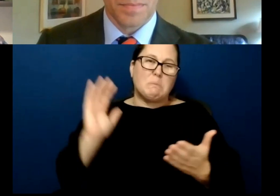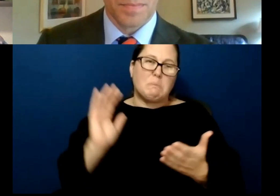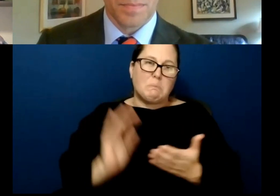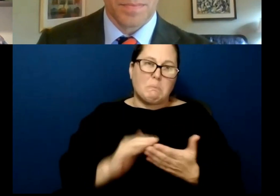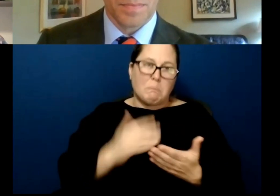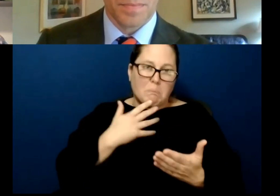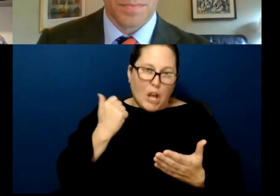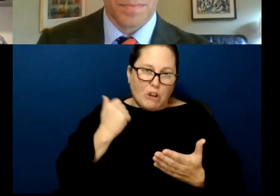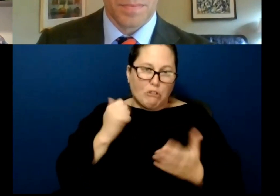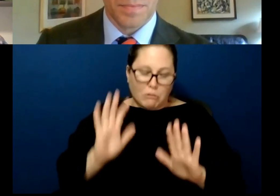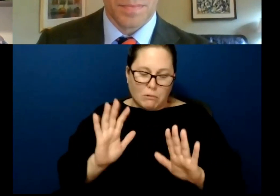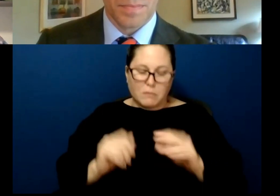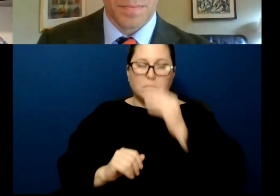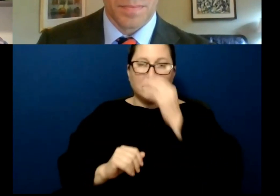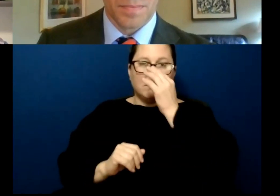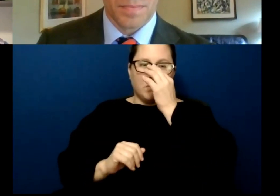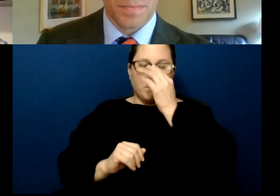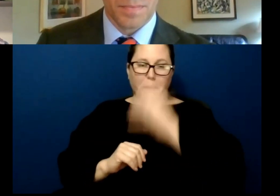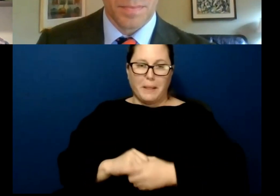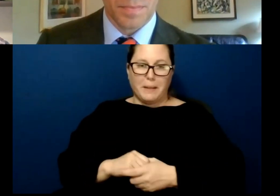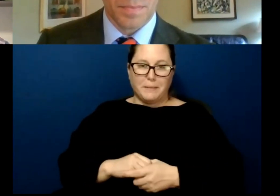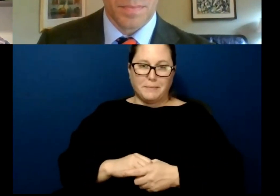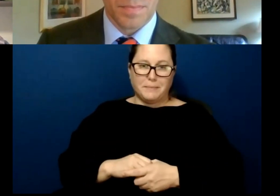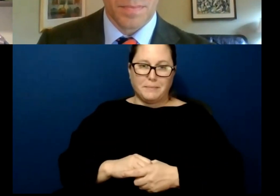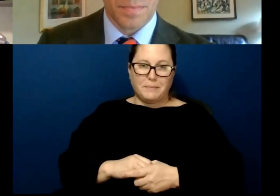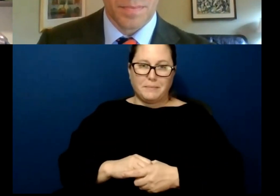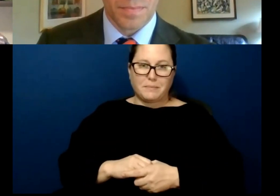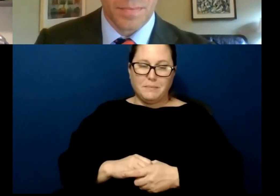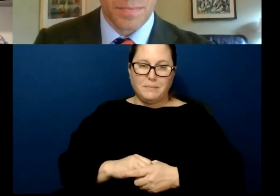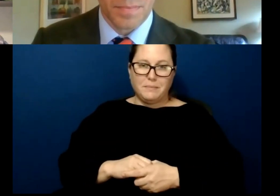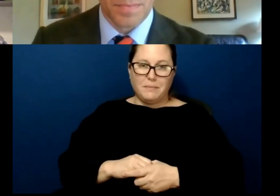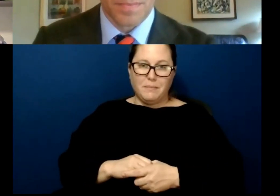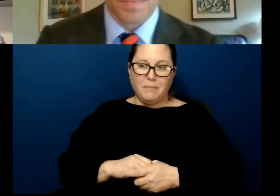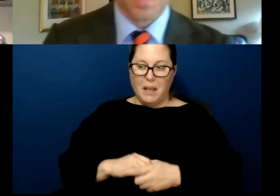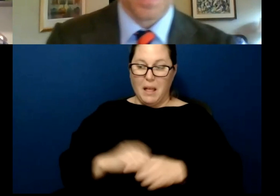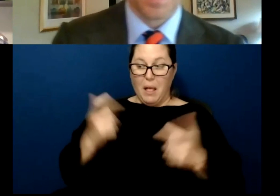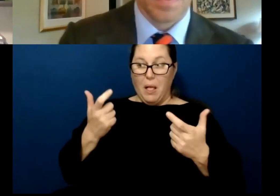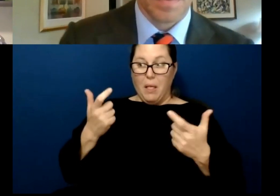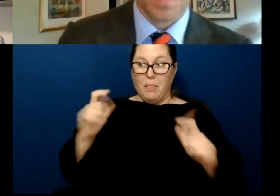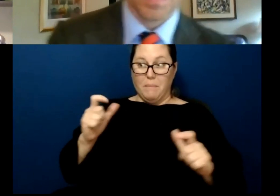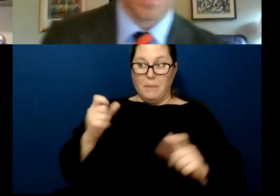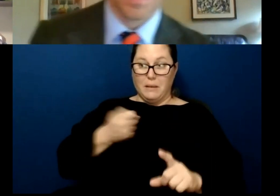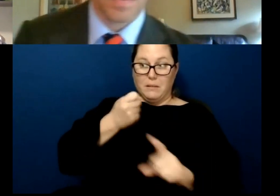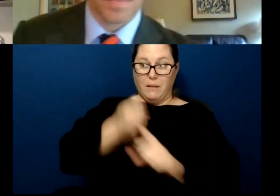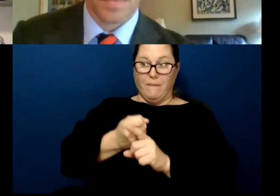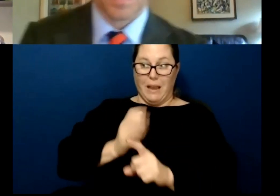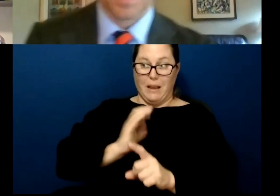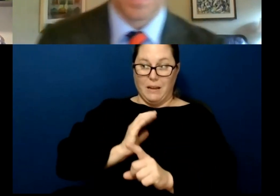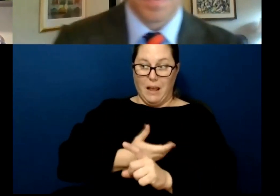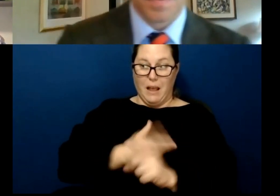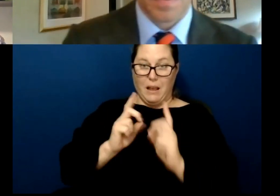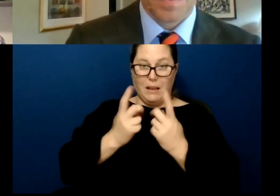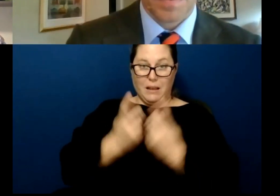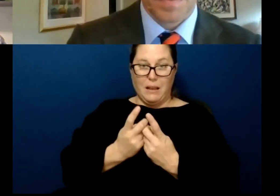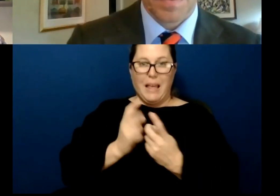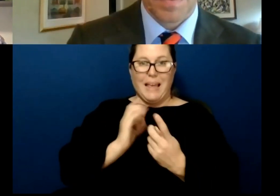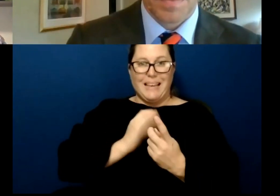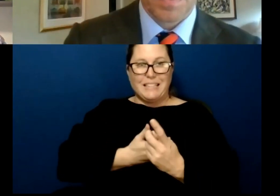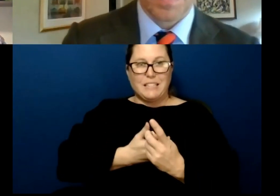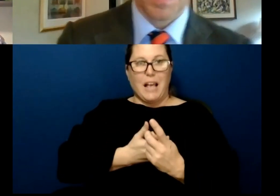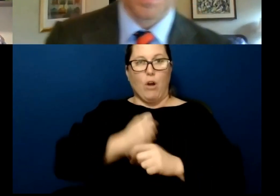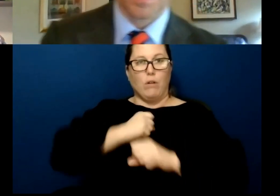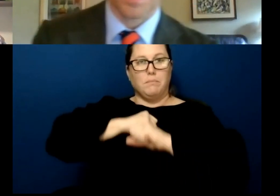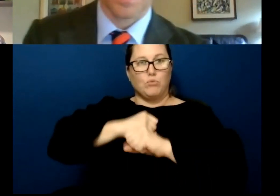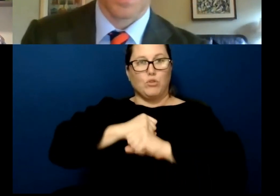significantly. I think the biggest effect that it's had on us and my department is the PPE that we wear.